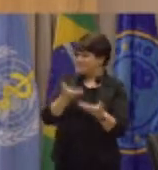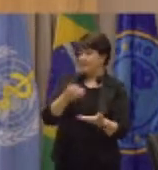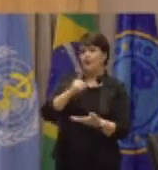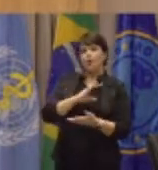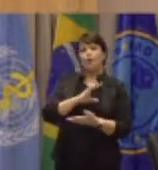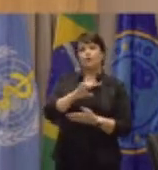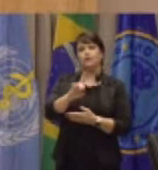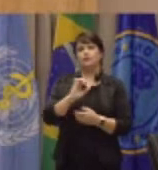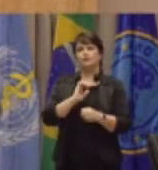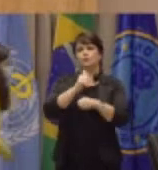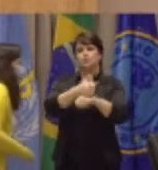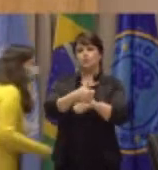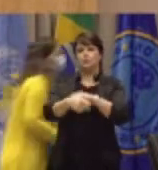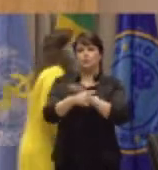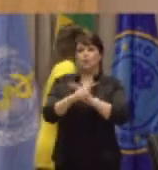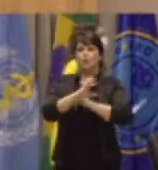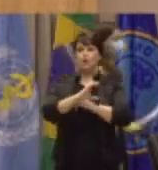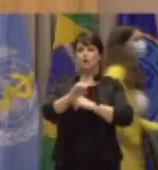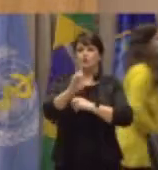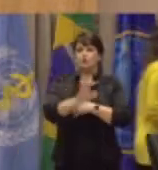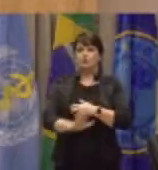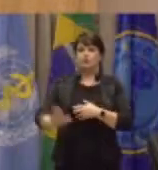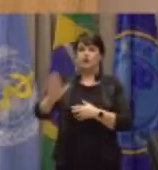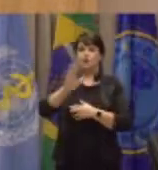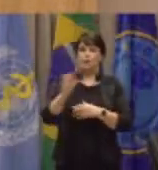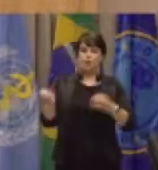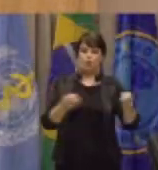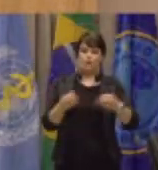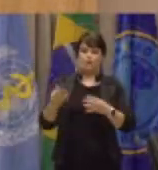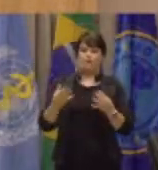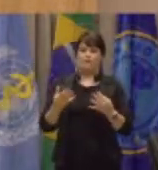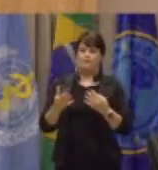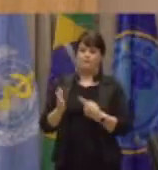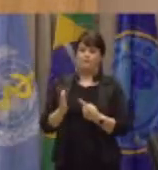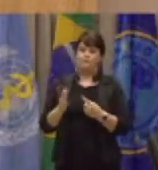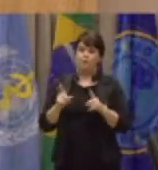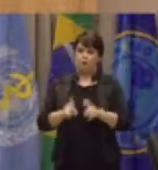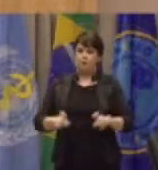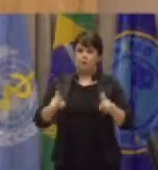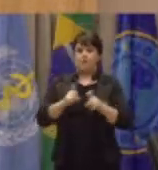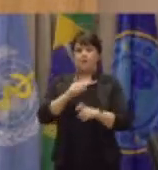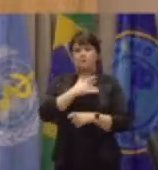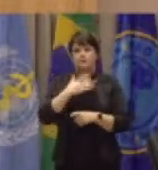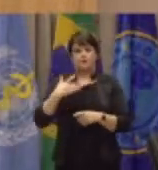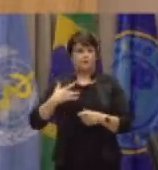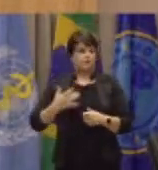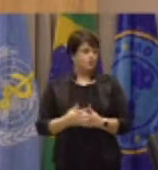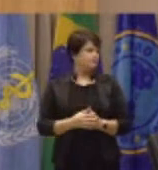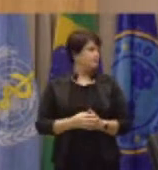She is the substitute coordinator of the General Coordination of Innovation and Informatics in Health.